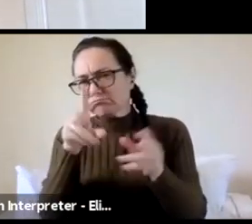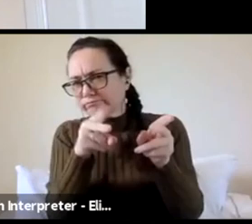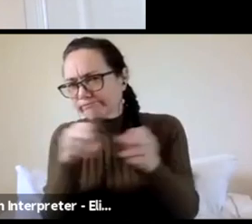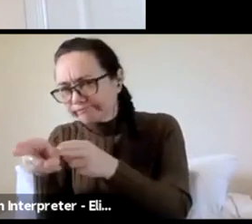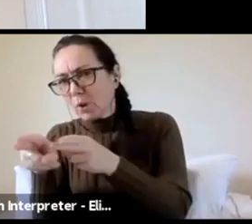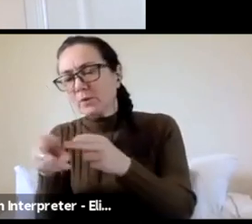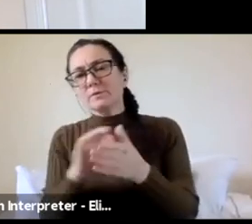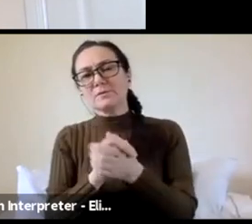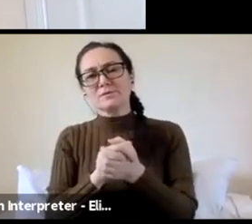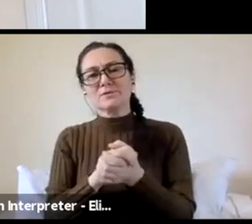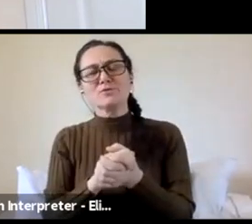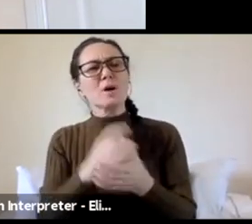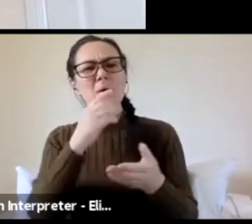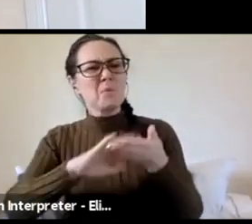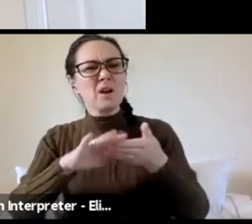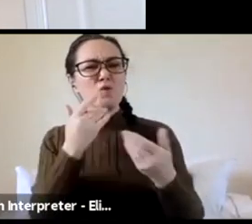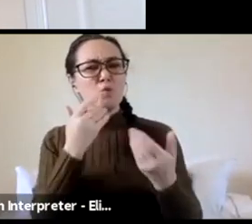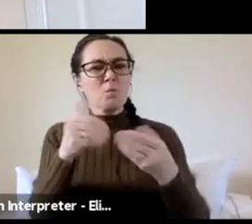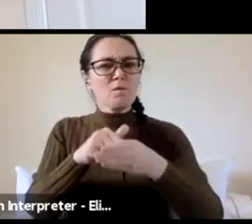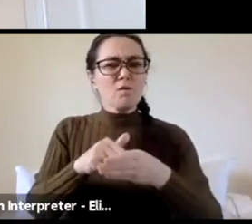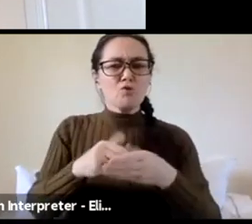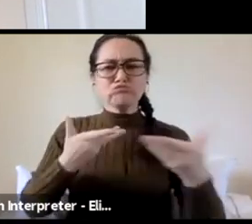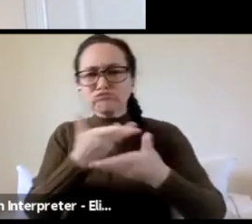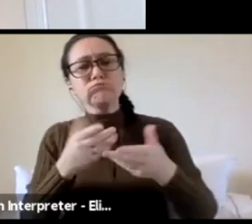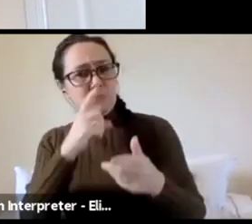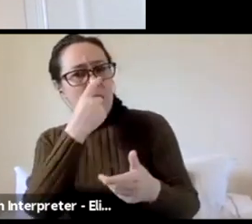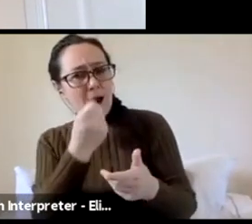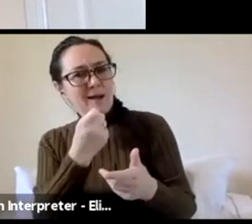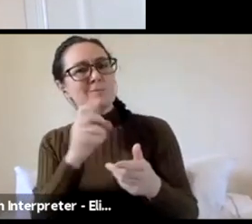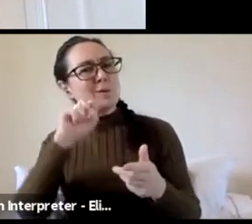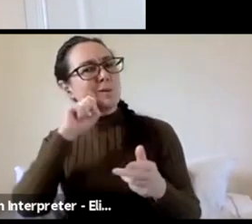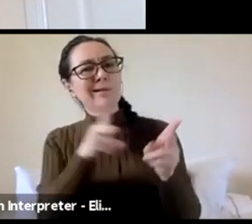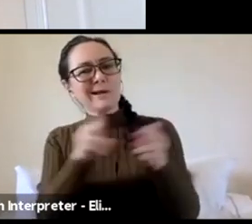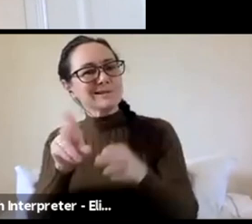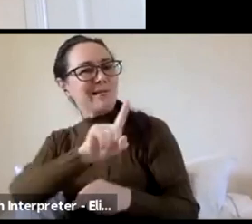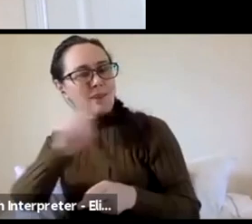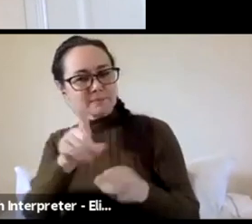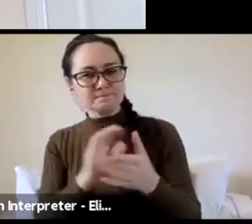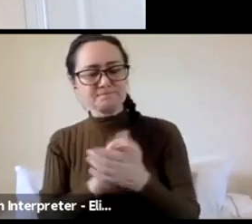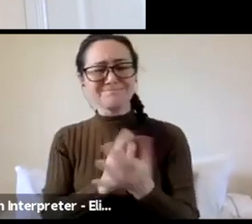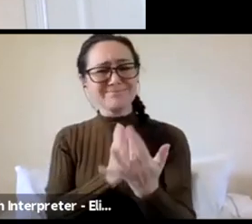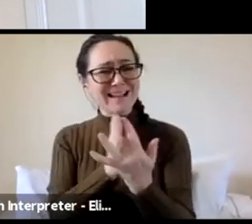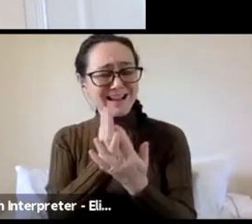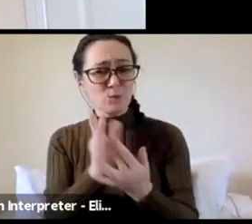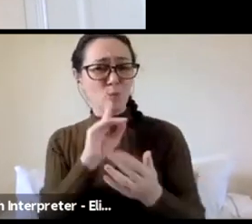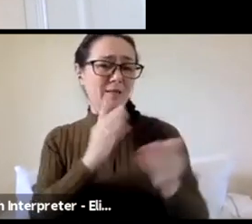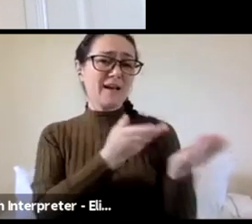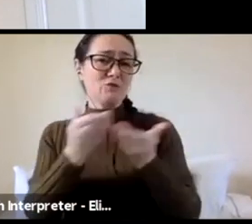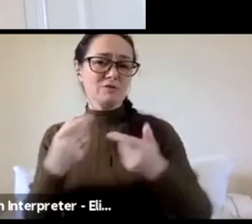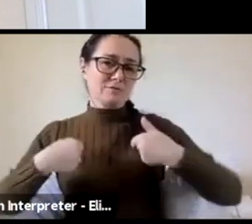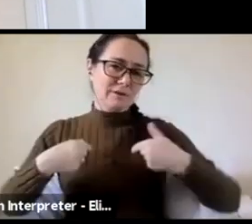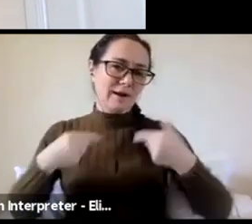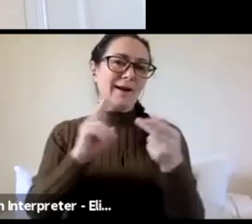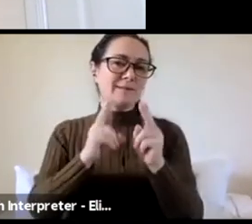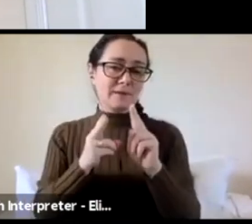from participating as fully as you want to. On accessibility, I would like to introduce Elizabeth, who you can